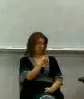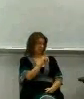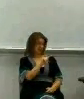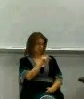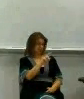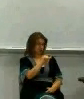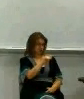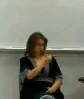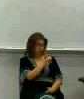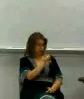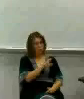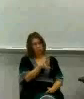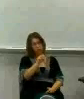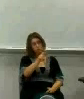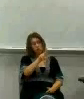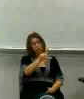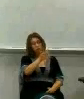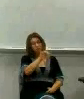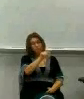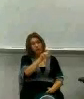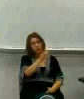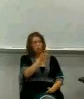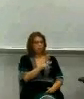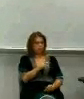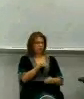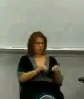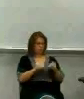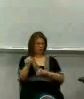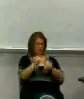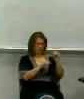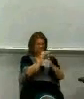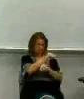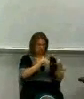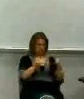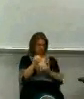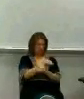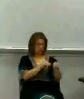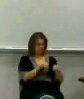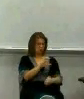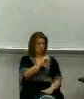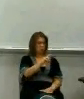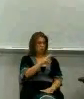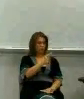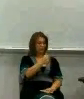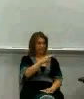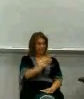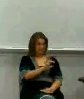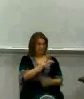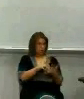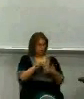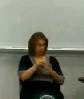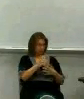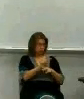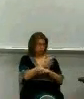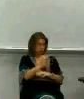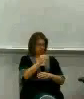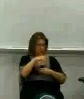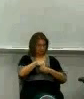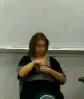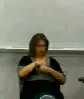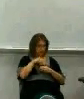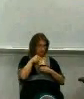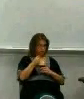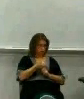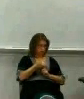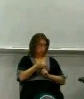sulfate, or they're going to rearrange the organic compounds using the oxygens that are in them